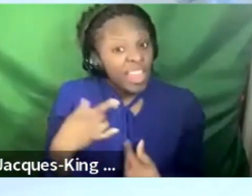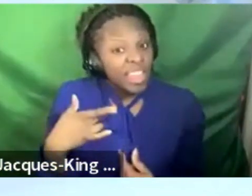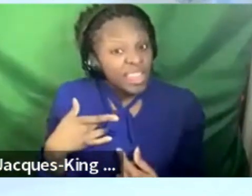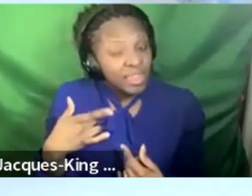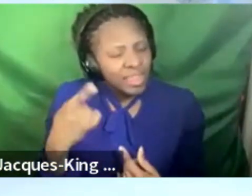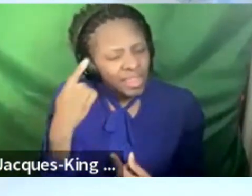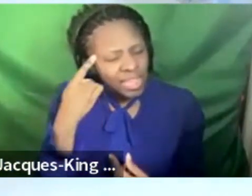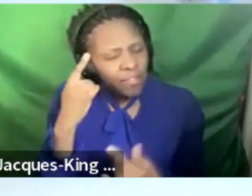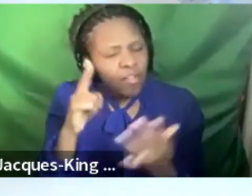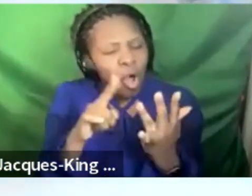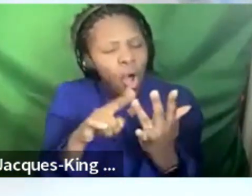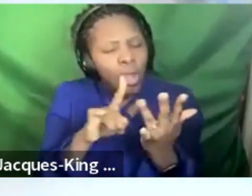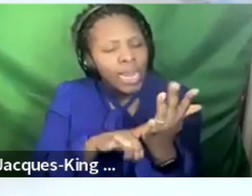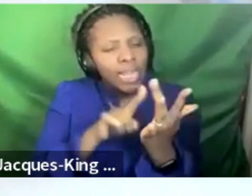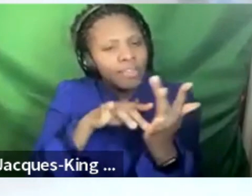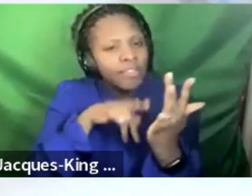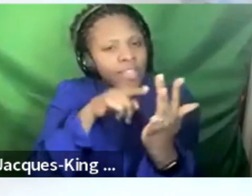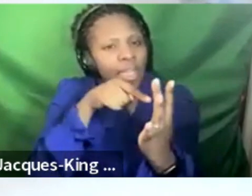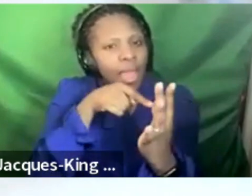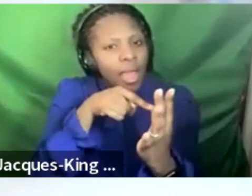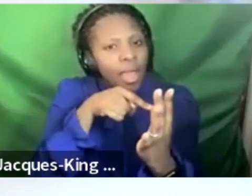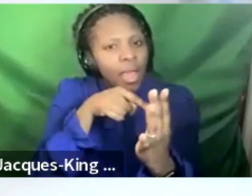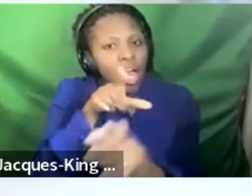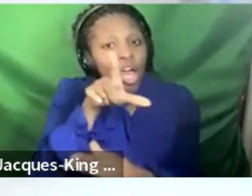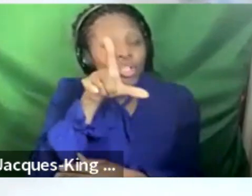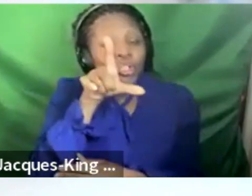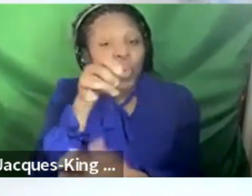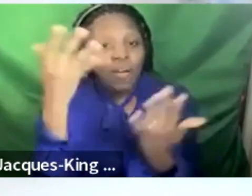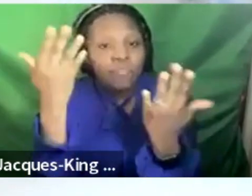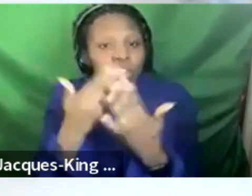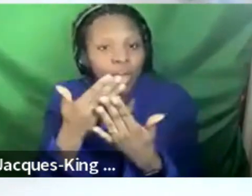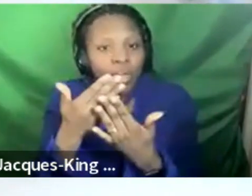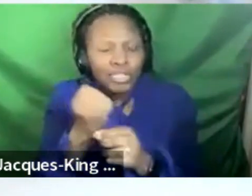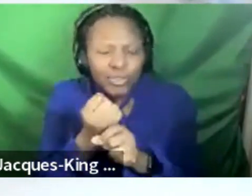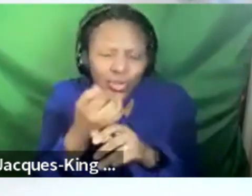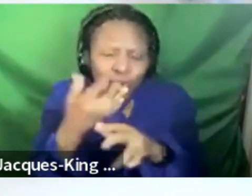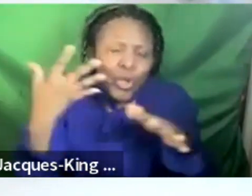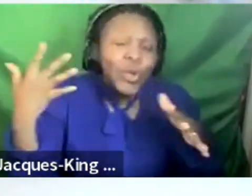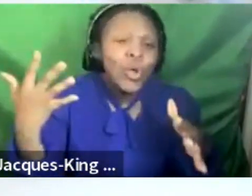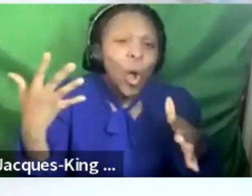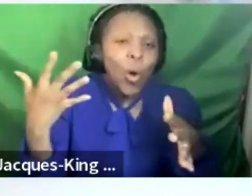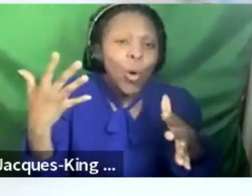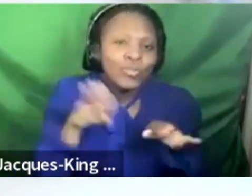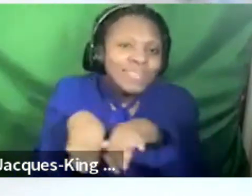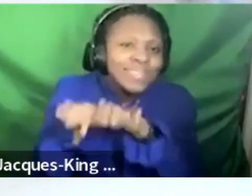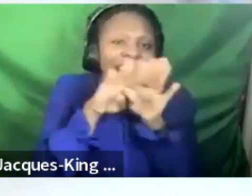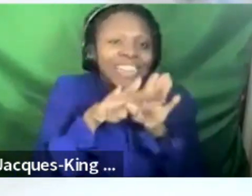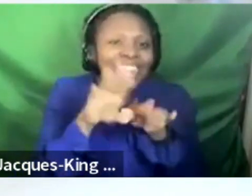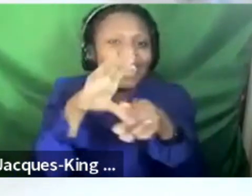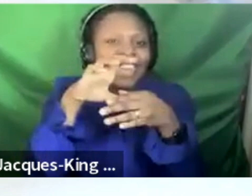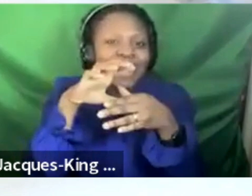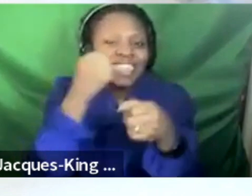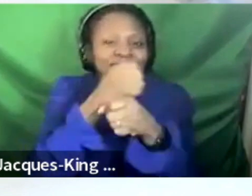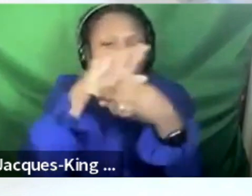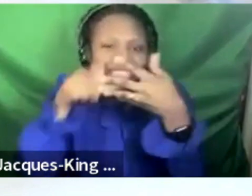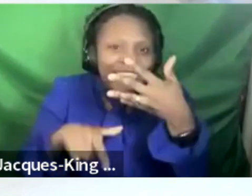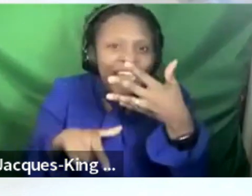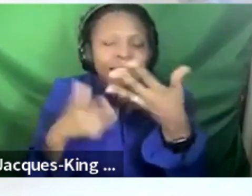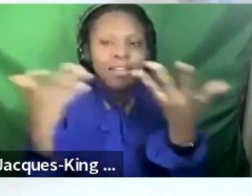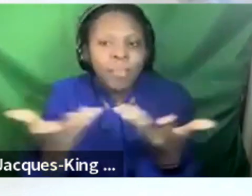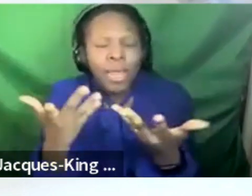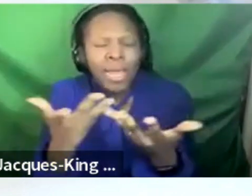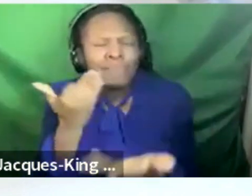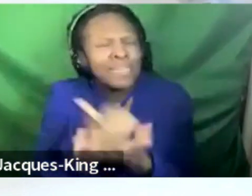know. That's a really interesting thing. So what do I think of Olivia? I mean, obviously Twelfth Night is the gold standard in gender